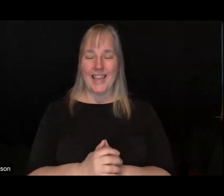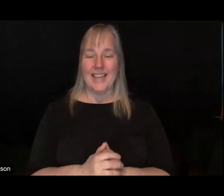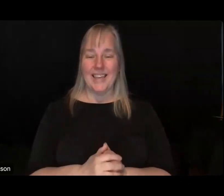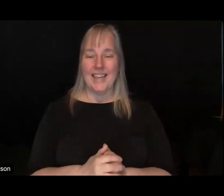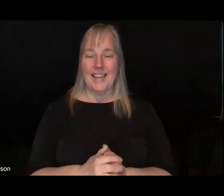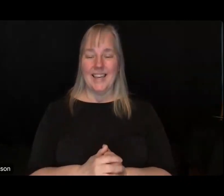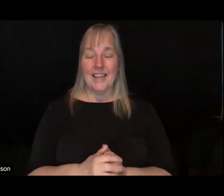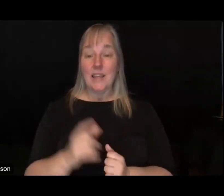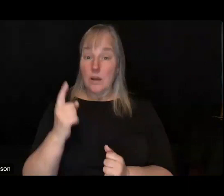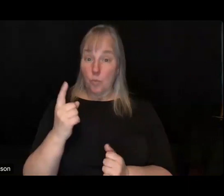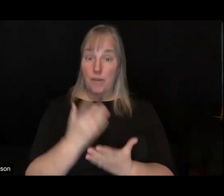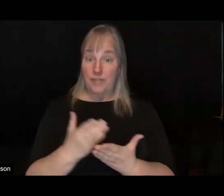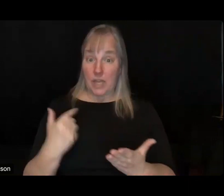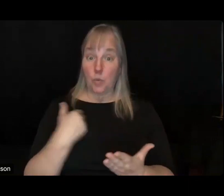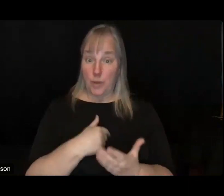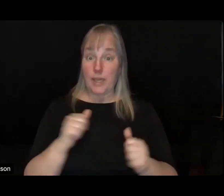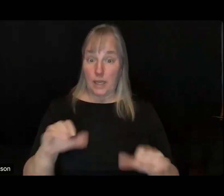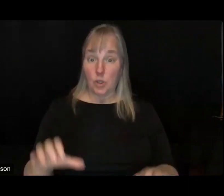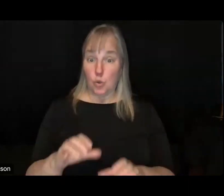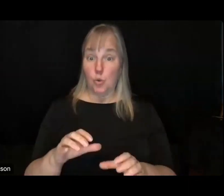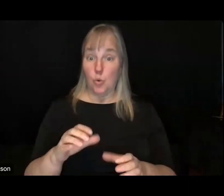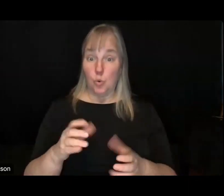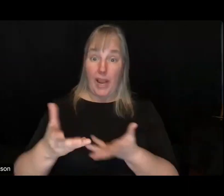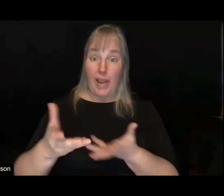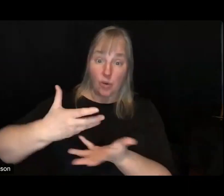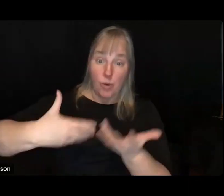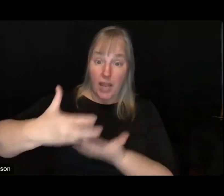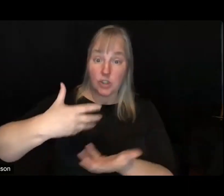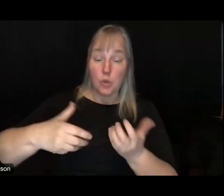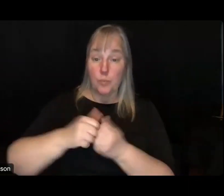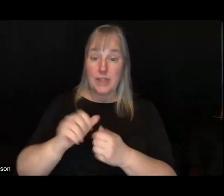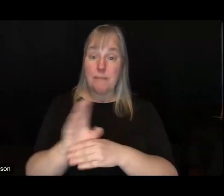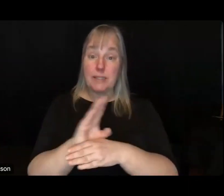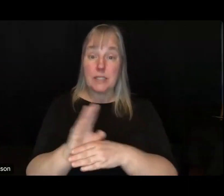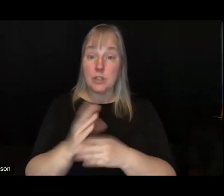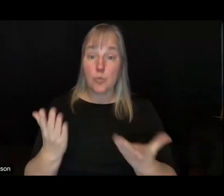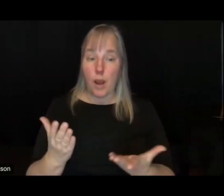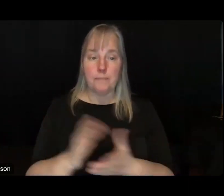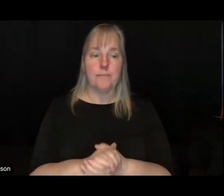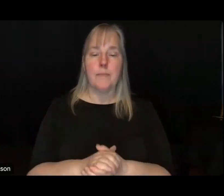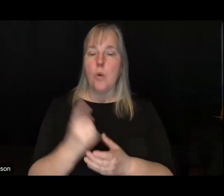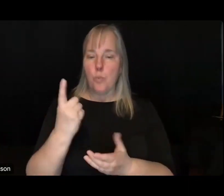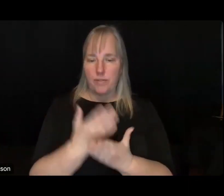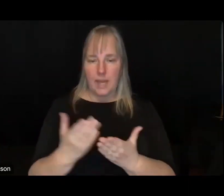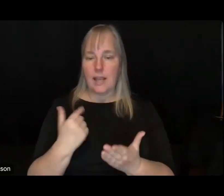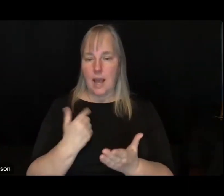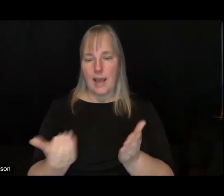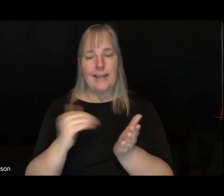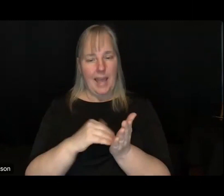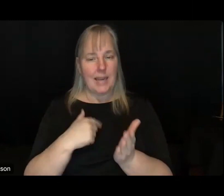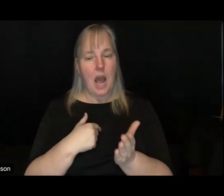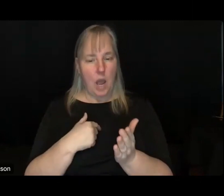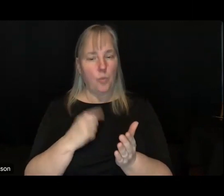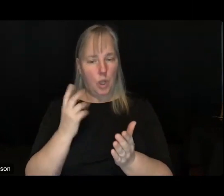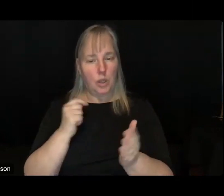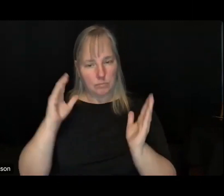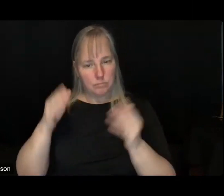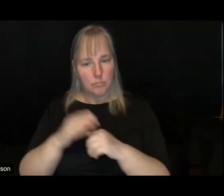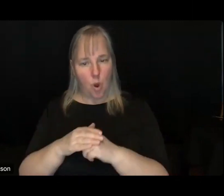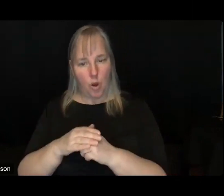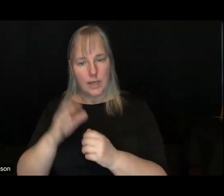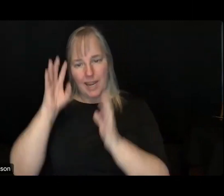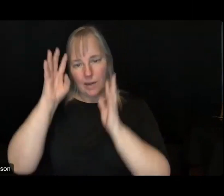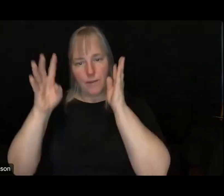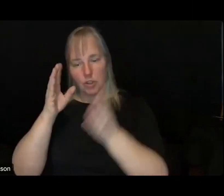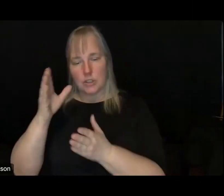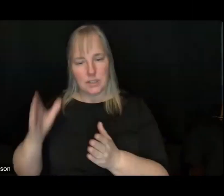The thing we can do, sort of interaction with businesses. One of the things that, again, I'll play on the innovation side that we've done, and